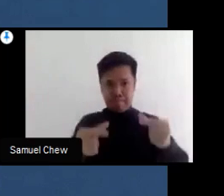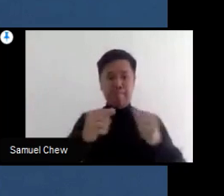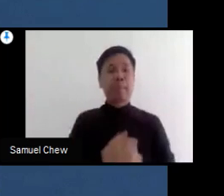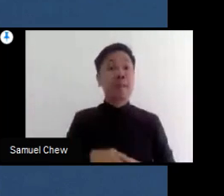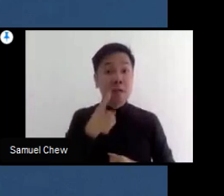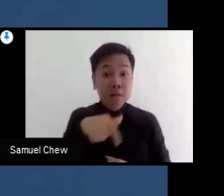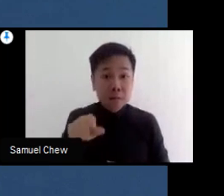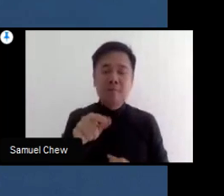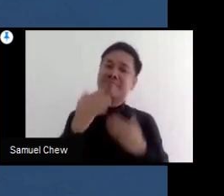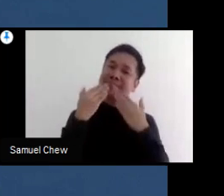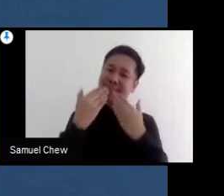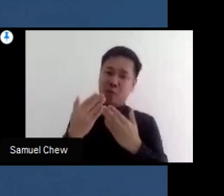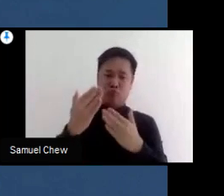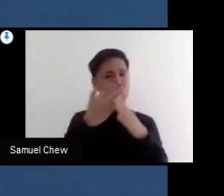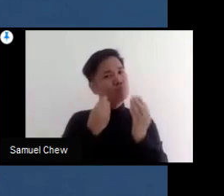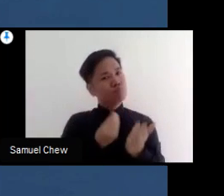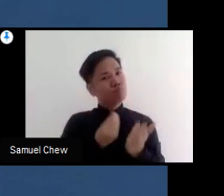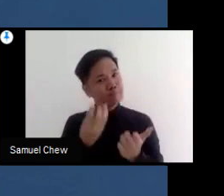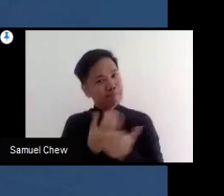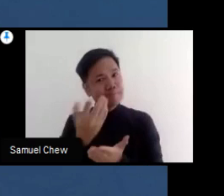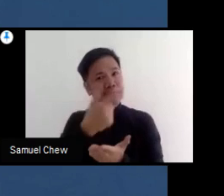these issues.